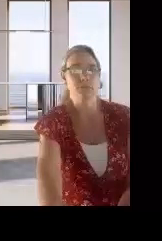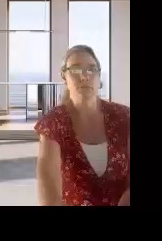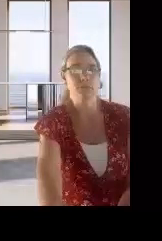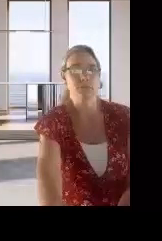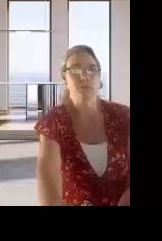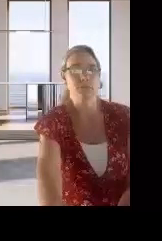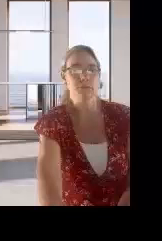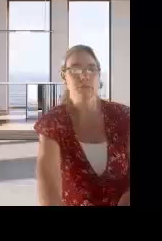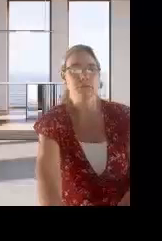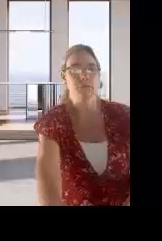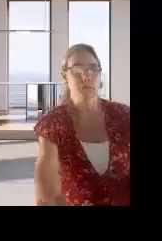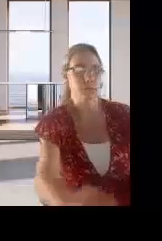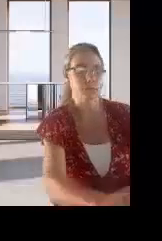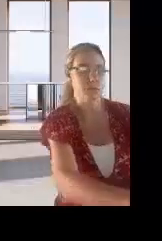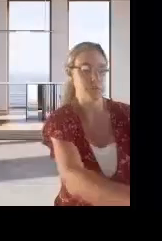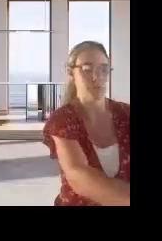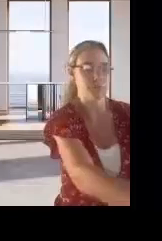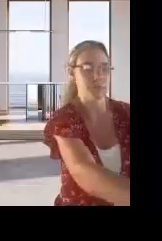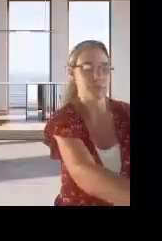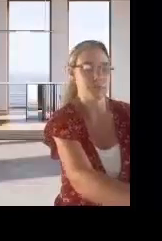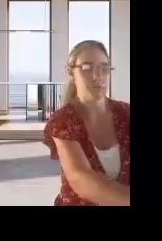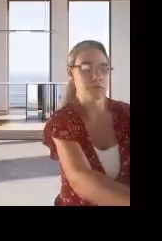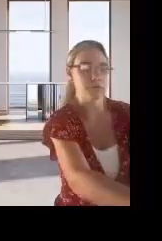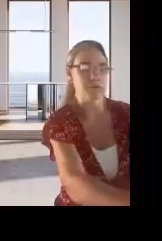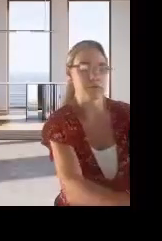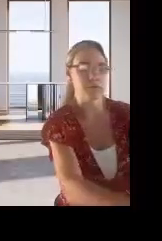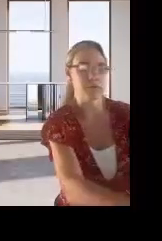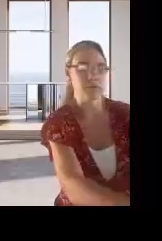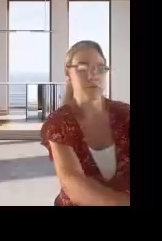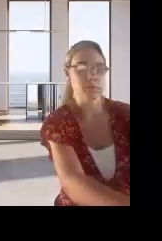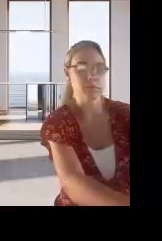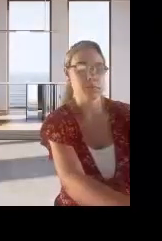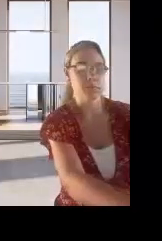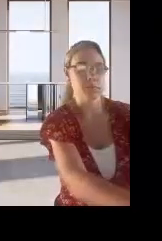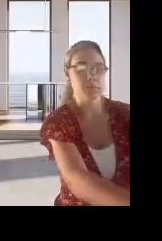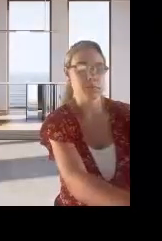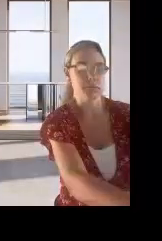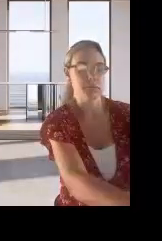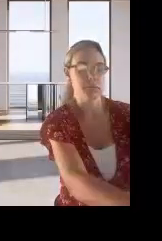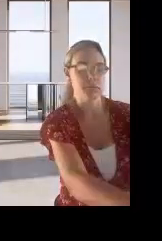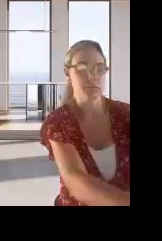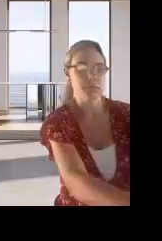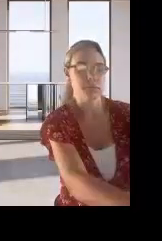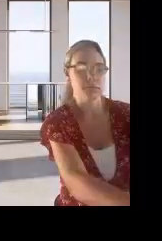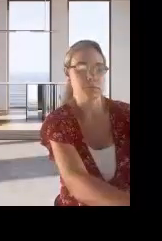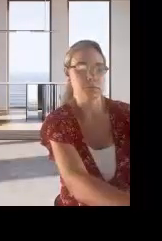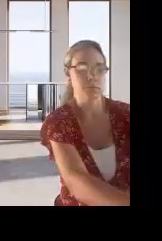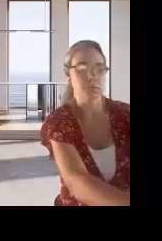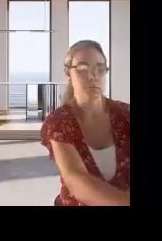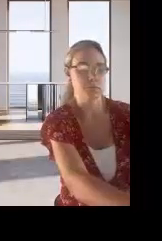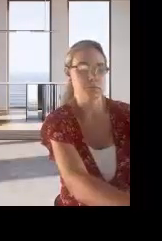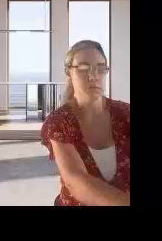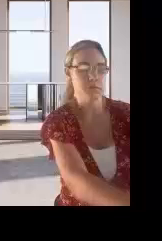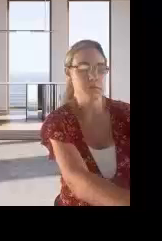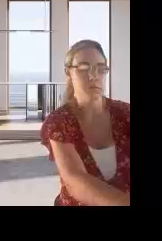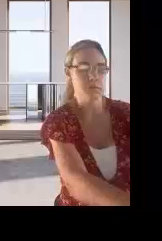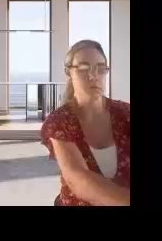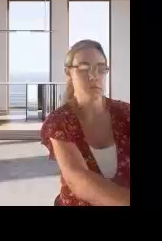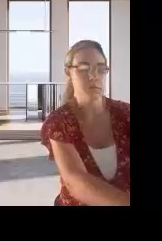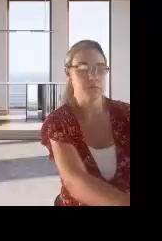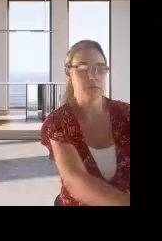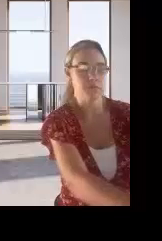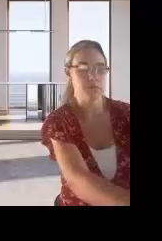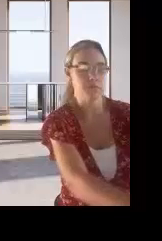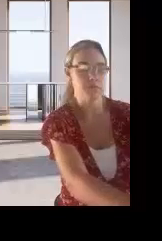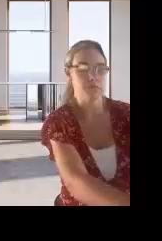and throughout the community, but then the program ended early. Can you help us understand what change happened there with this team